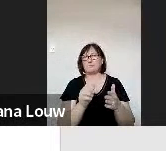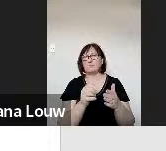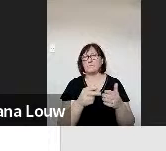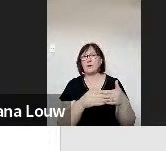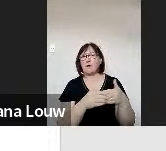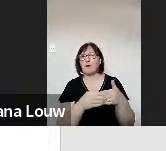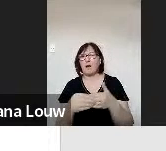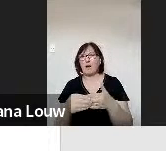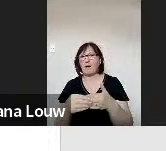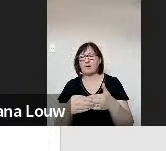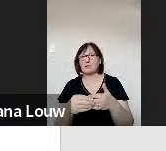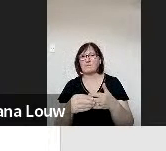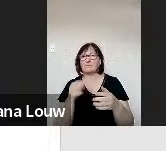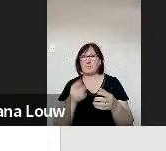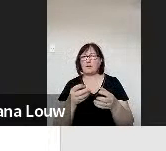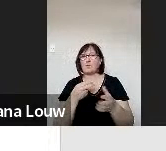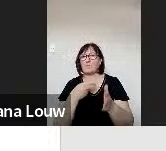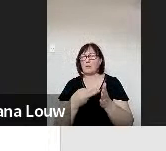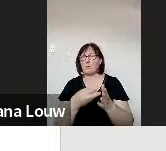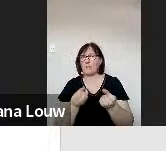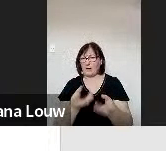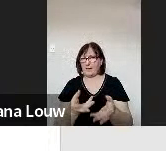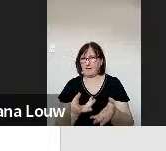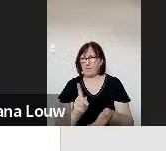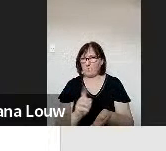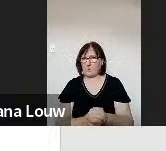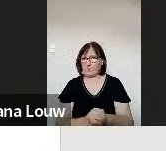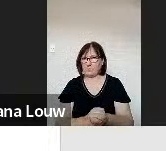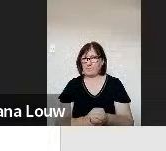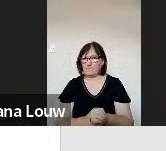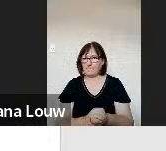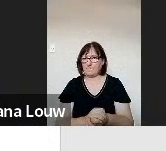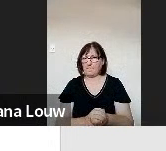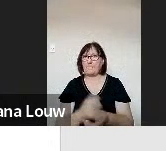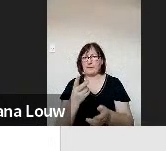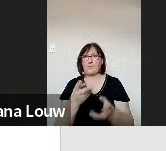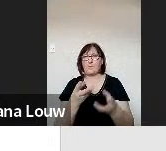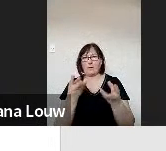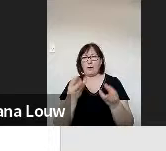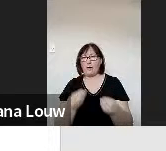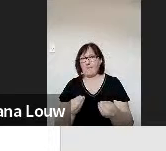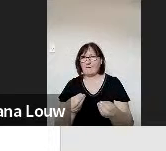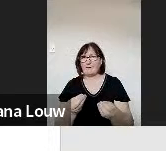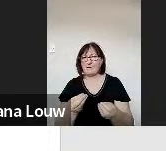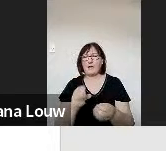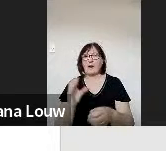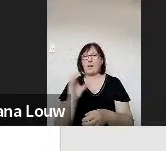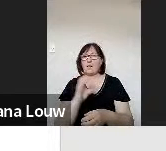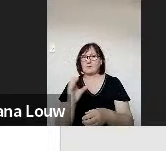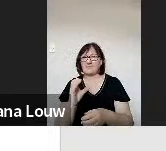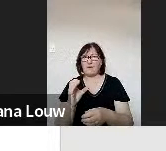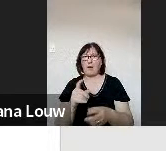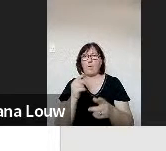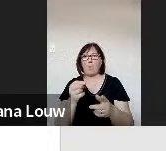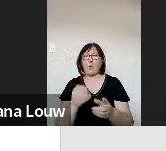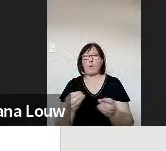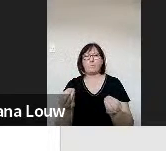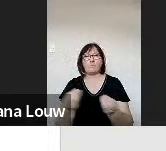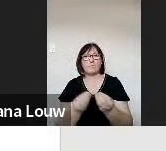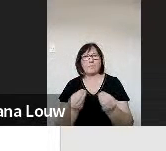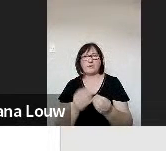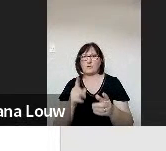rule is saying, if you are faced with classifying an incomplete or unfinished product, you will have